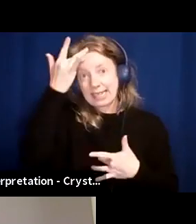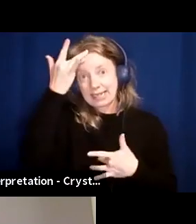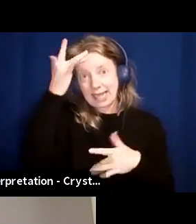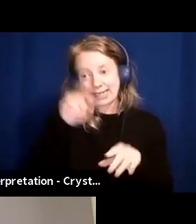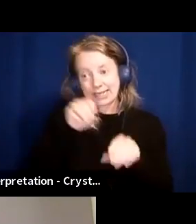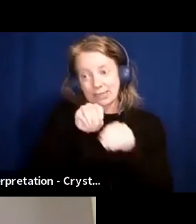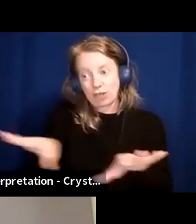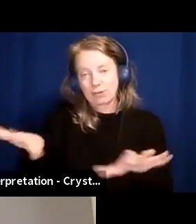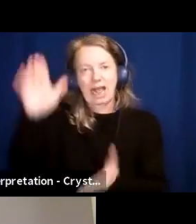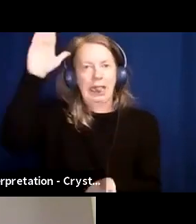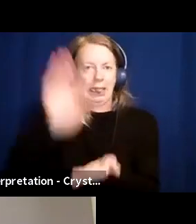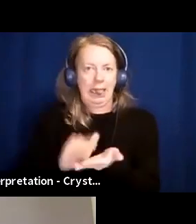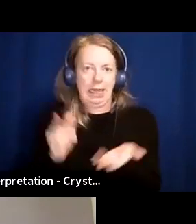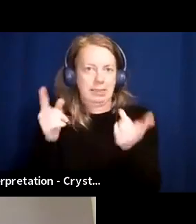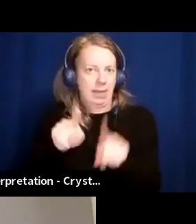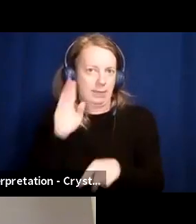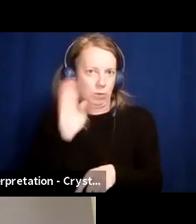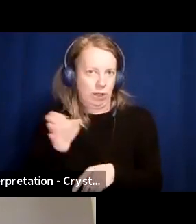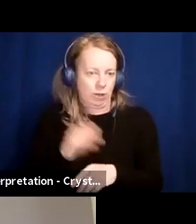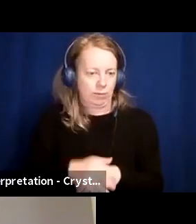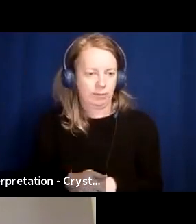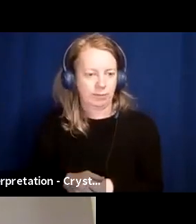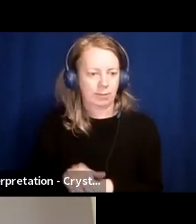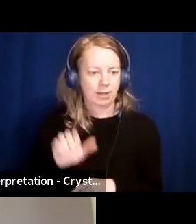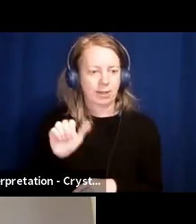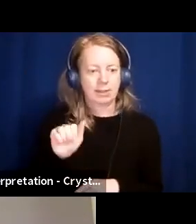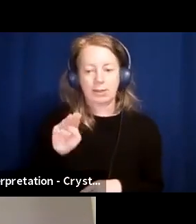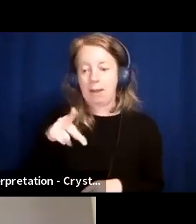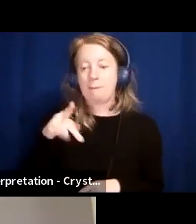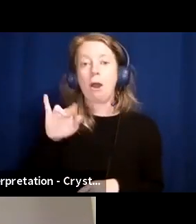Thank you. Can I mention one thing about that?